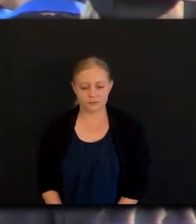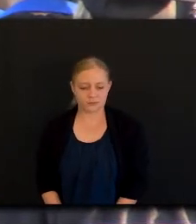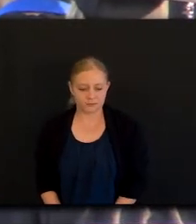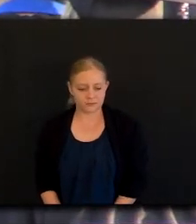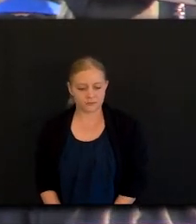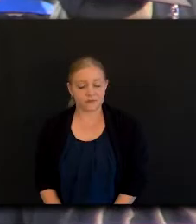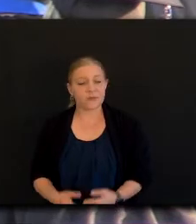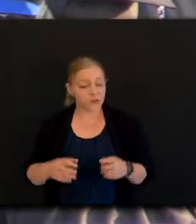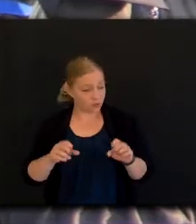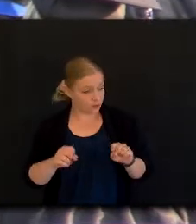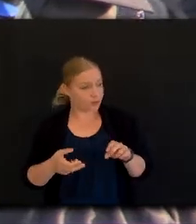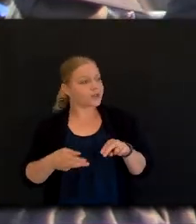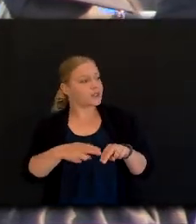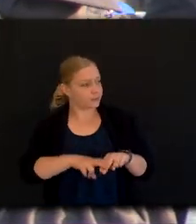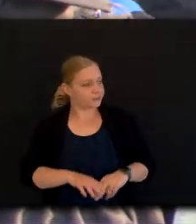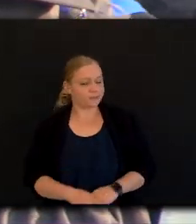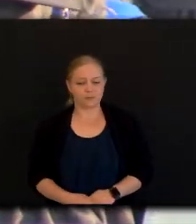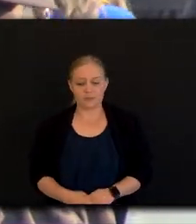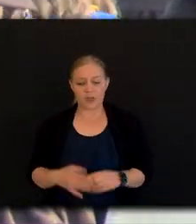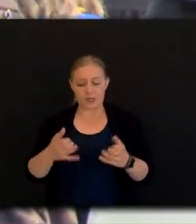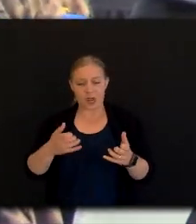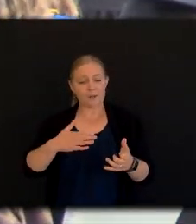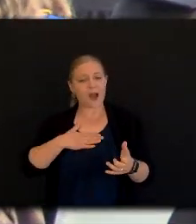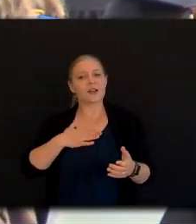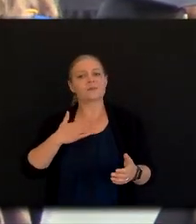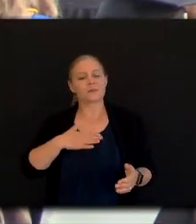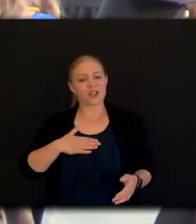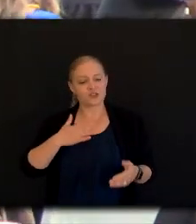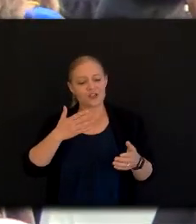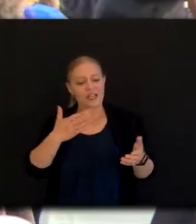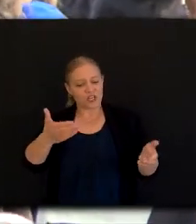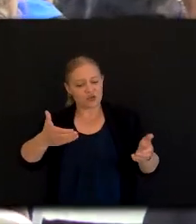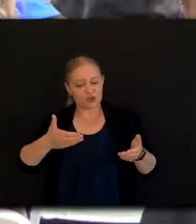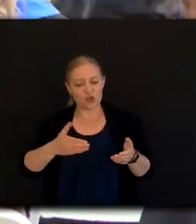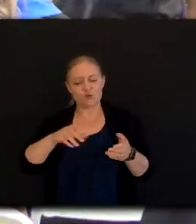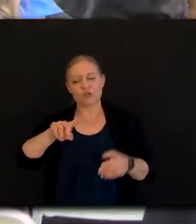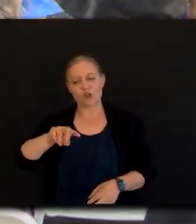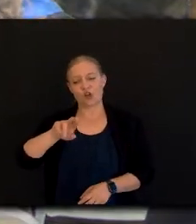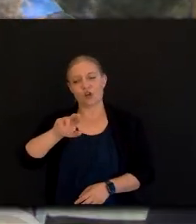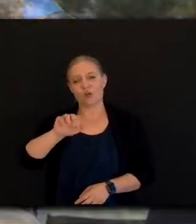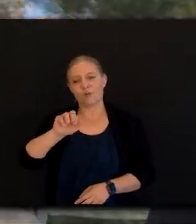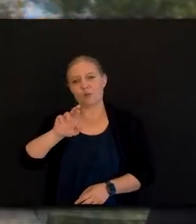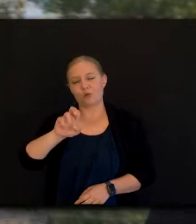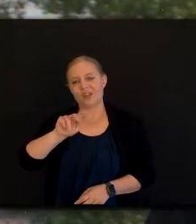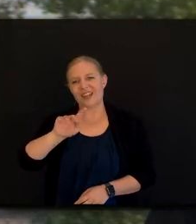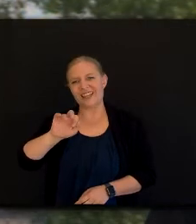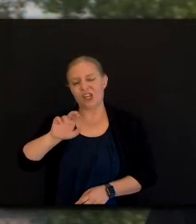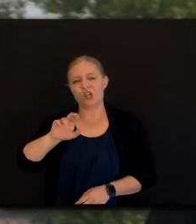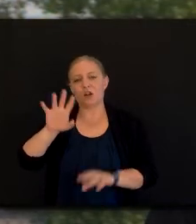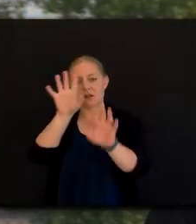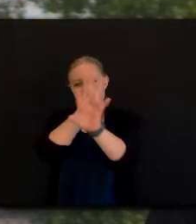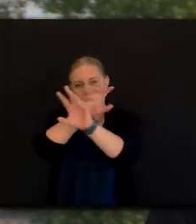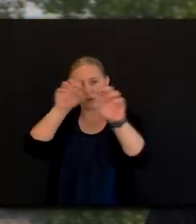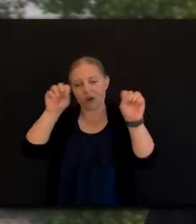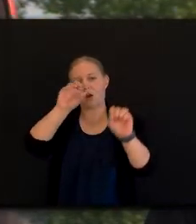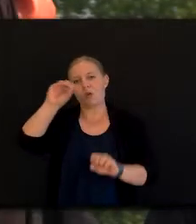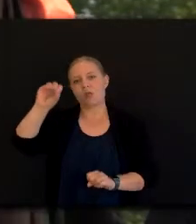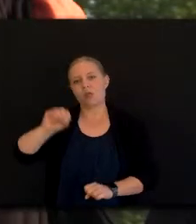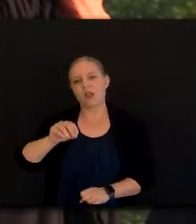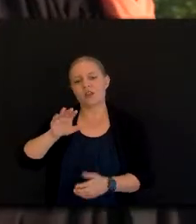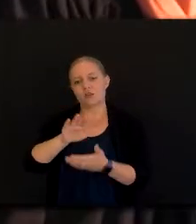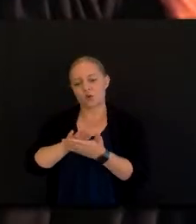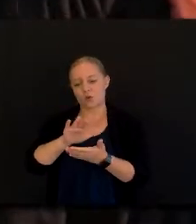You may be seated. It is now my pleasure to introduce Dr. Brent Yeager, Superintendent of the Olathe Public School District.